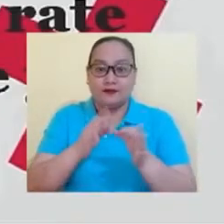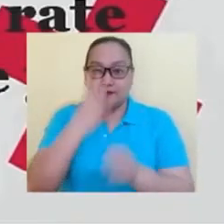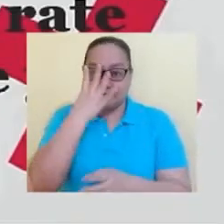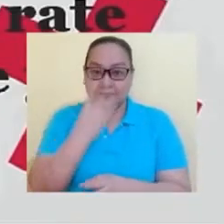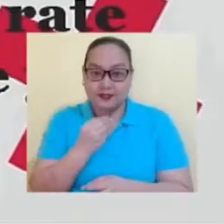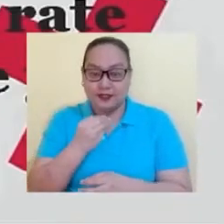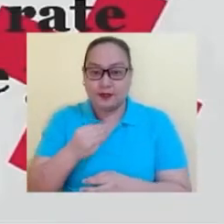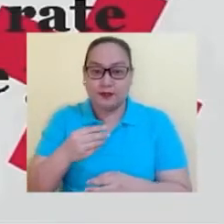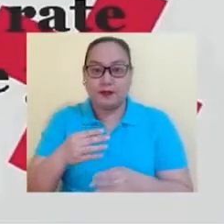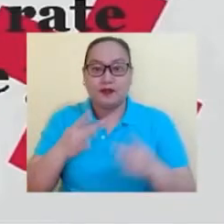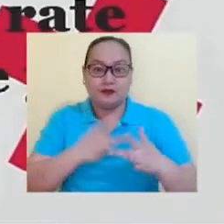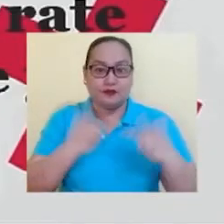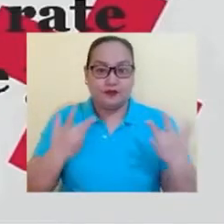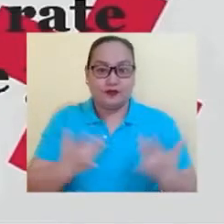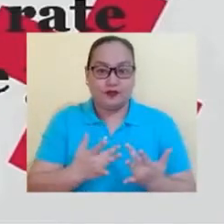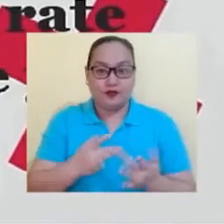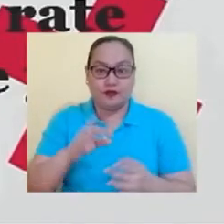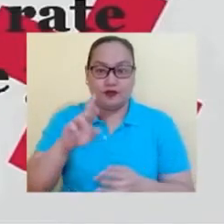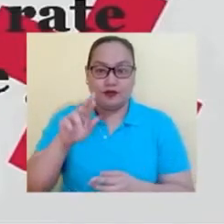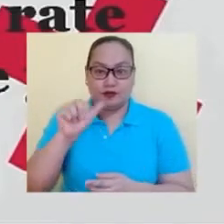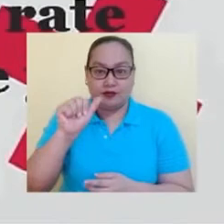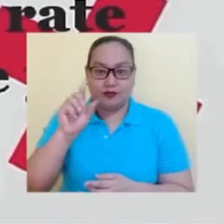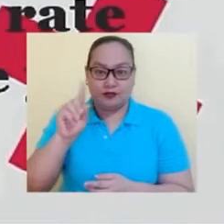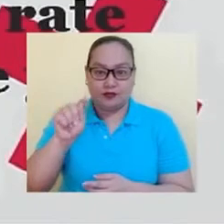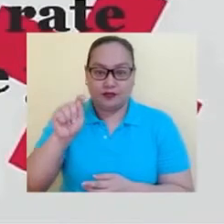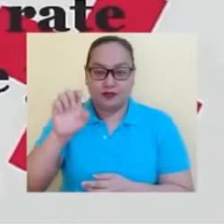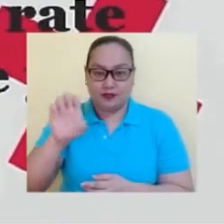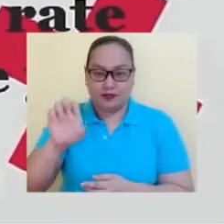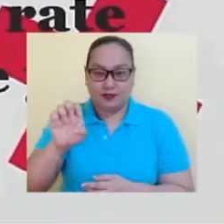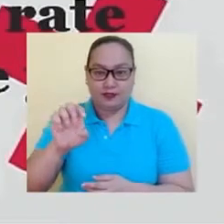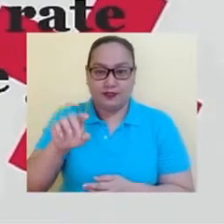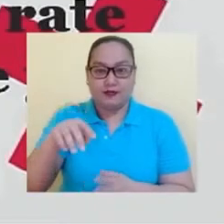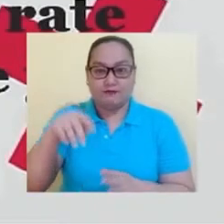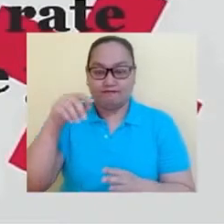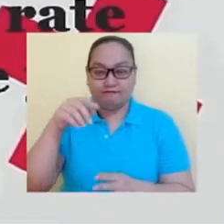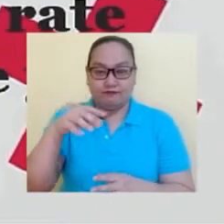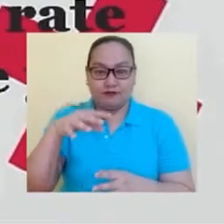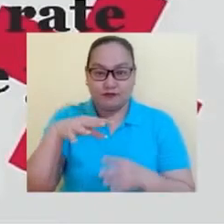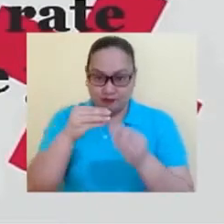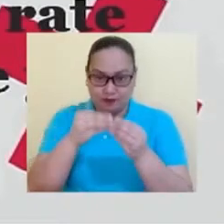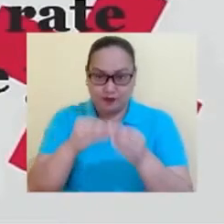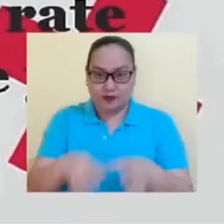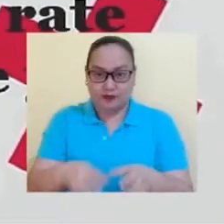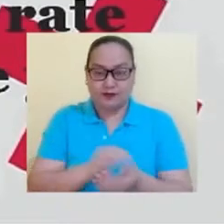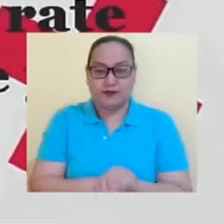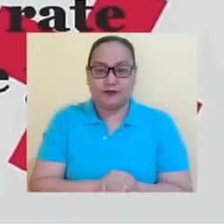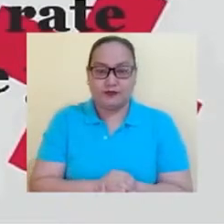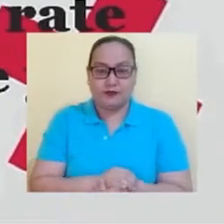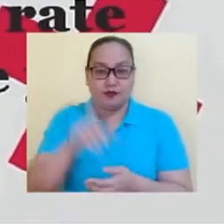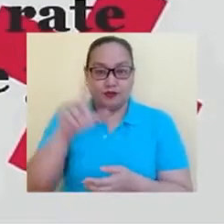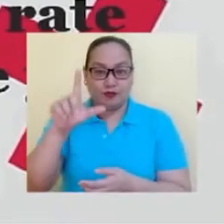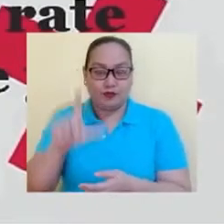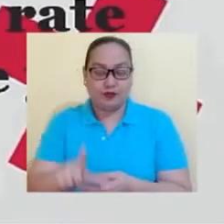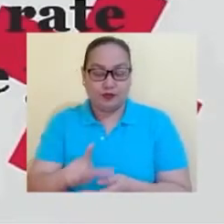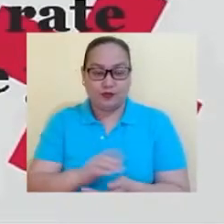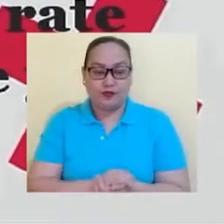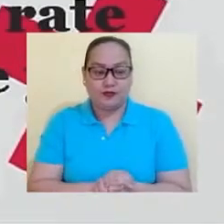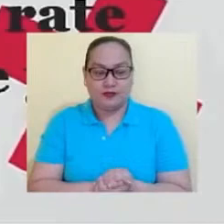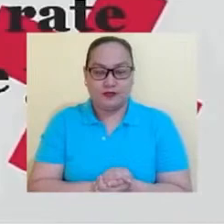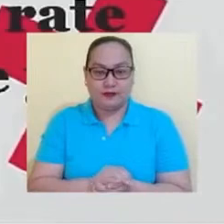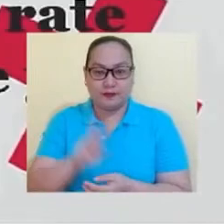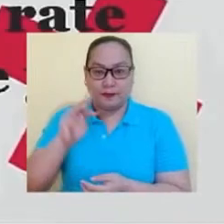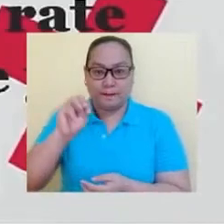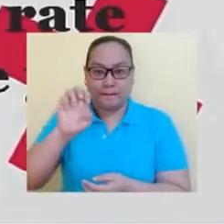As you sleep, it is common for heart rates to drop below 60 beats per minute. Your metabolism